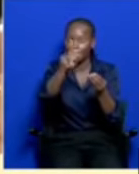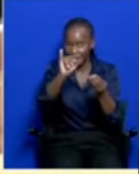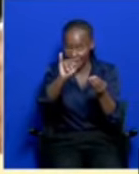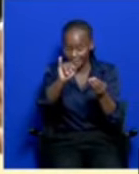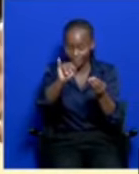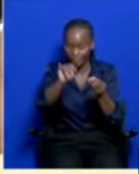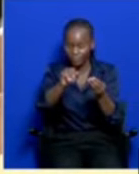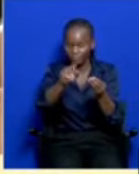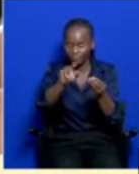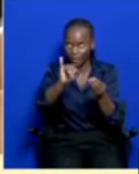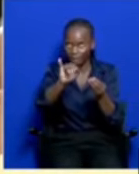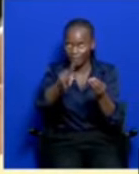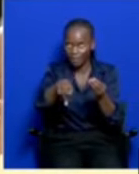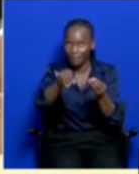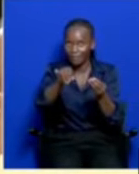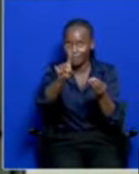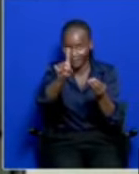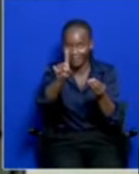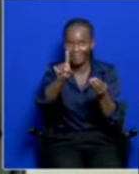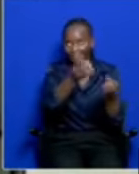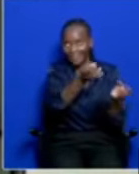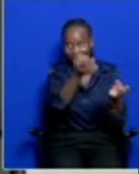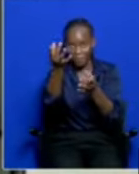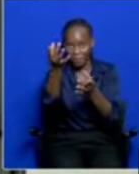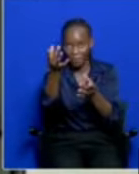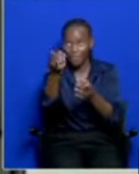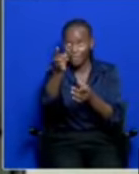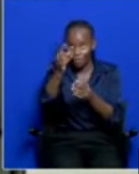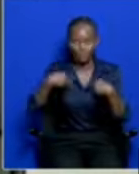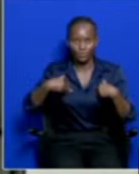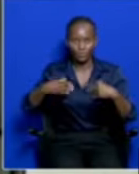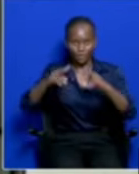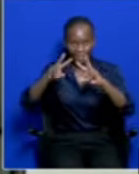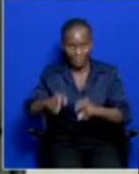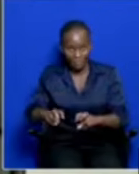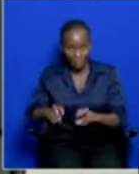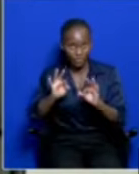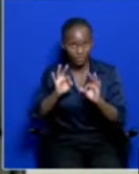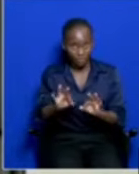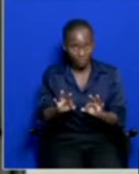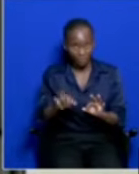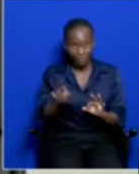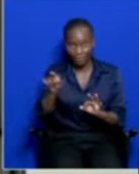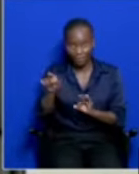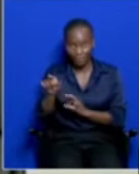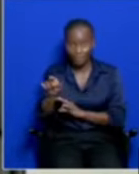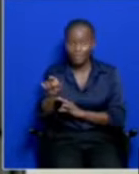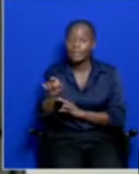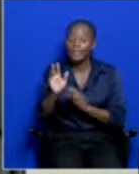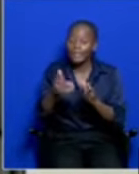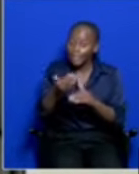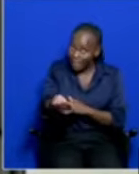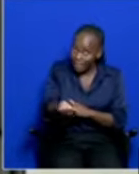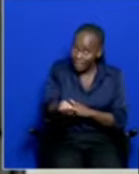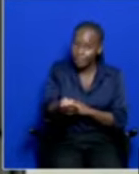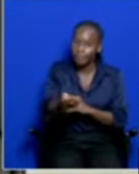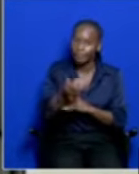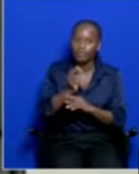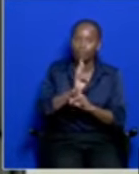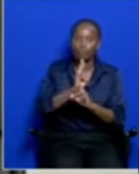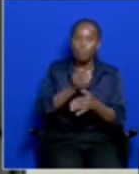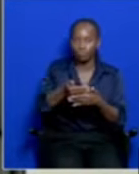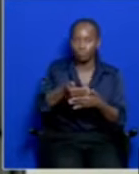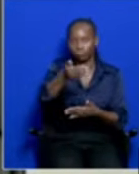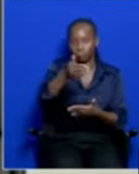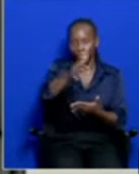did, and then an investigation was done into that matter, which resulted in a report and a negative